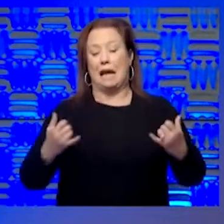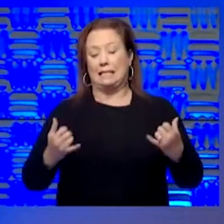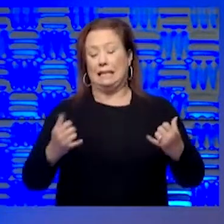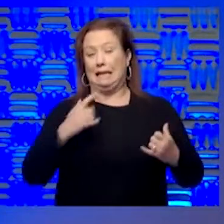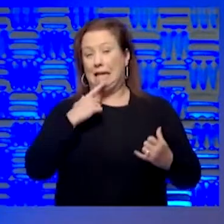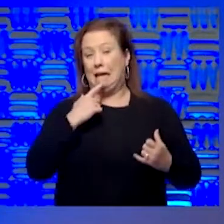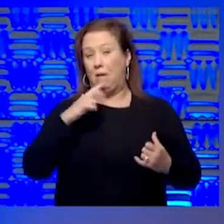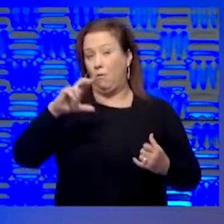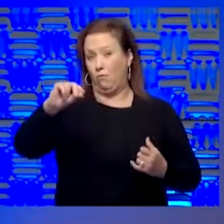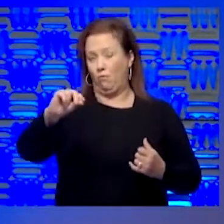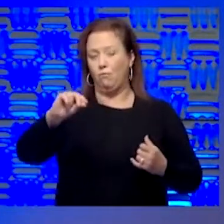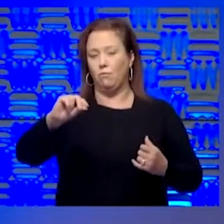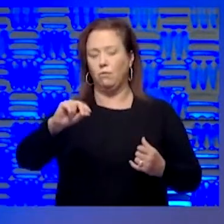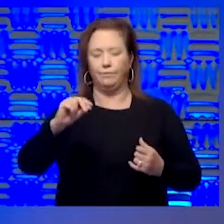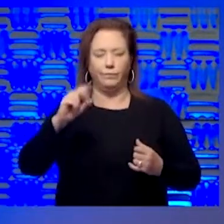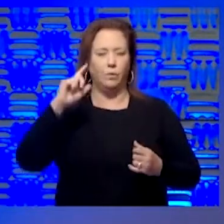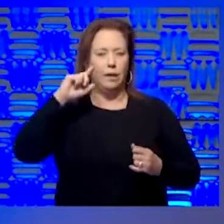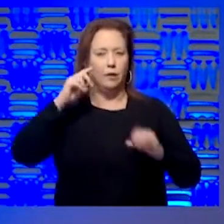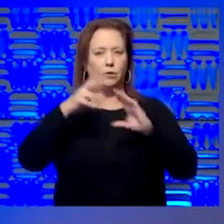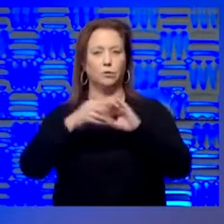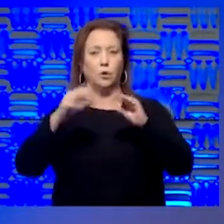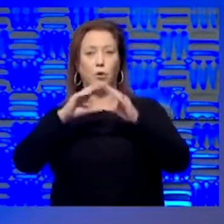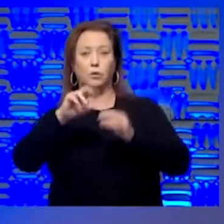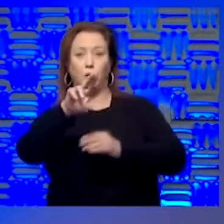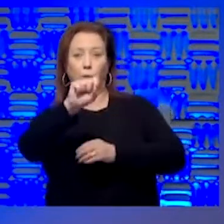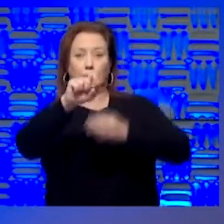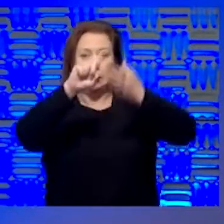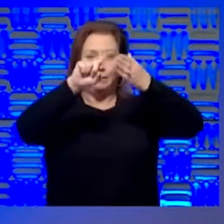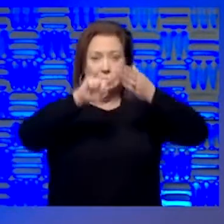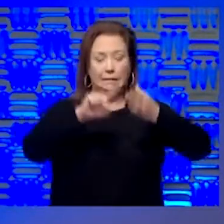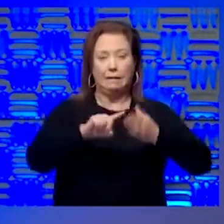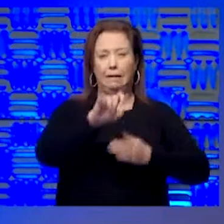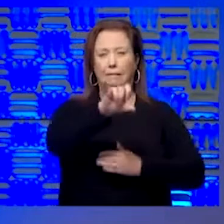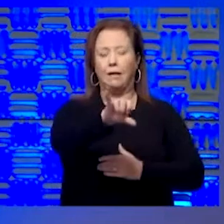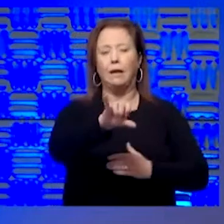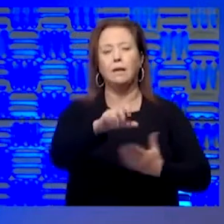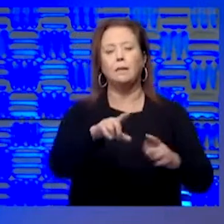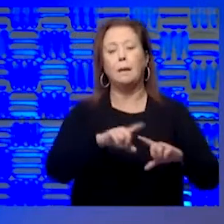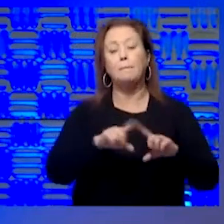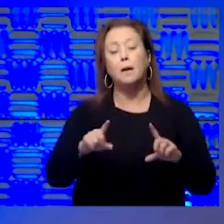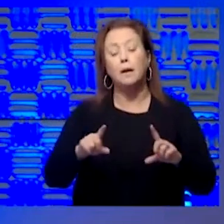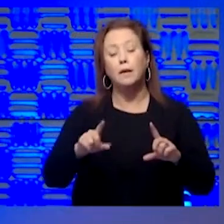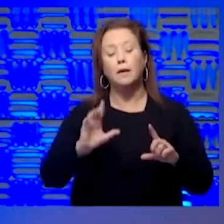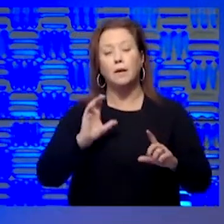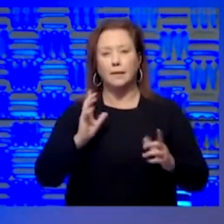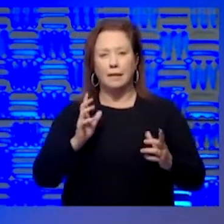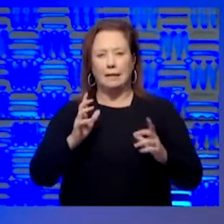no. Now, we always hear stories of U.S. investigating things of that nature, but just from what we